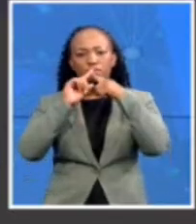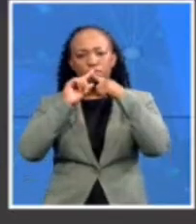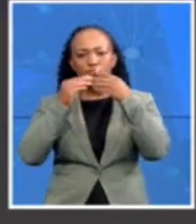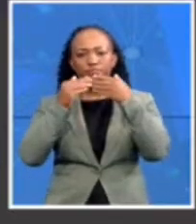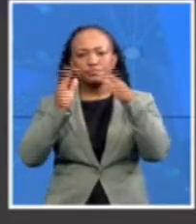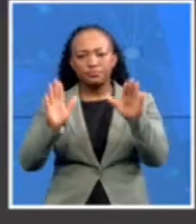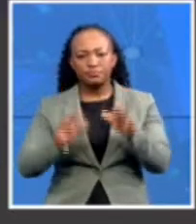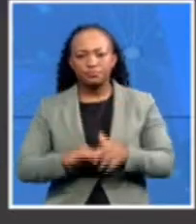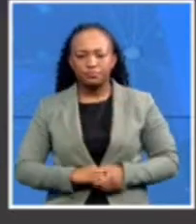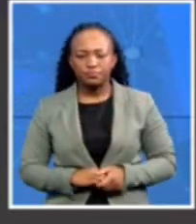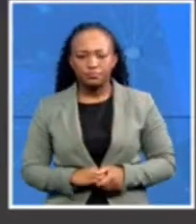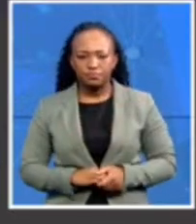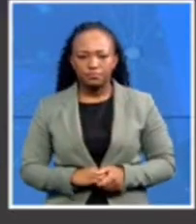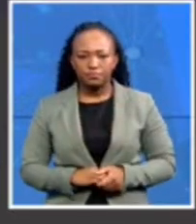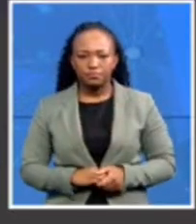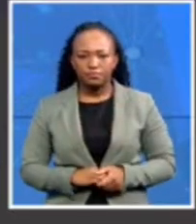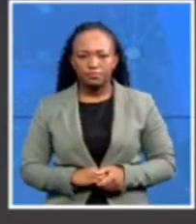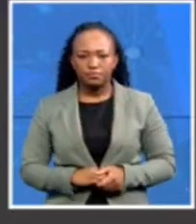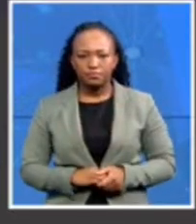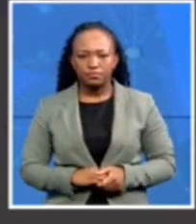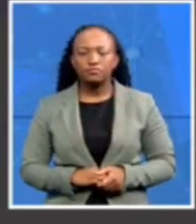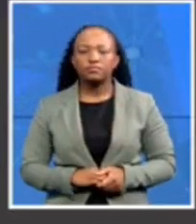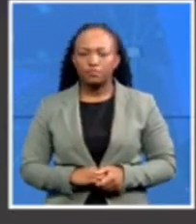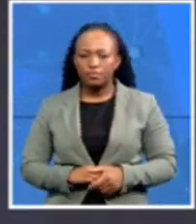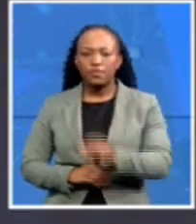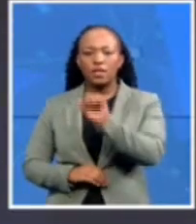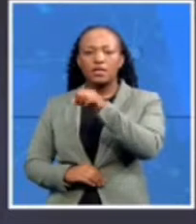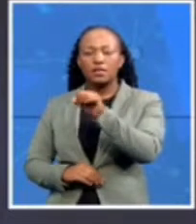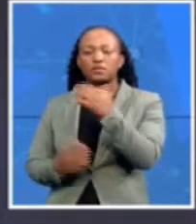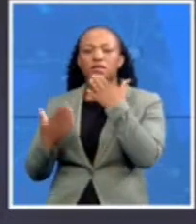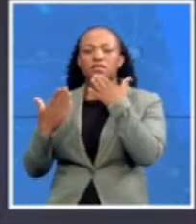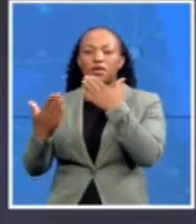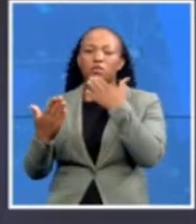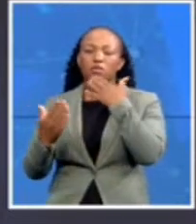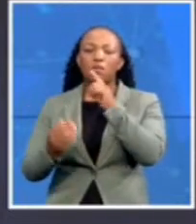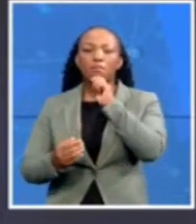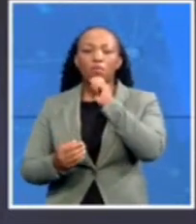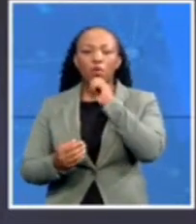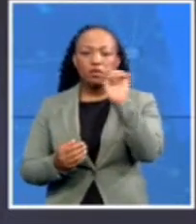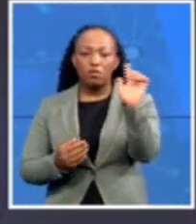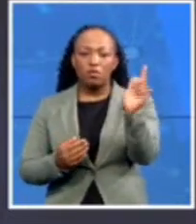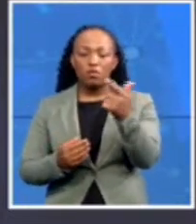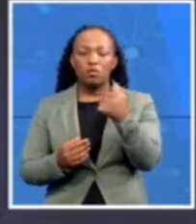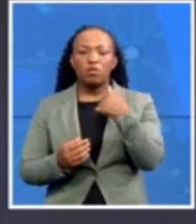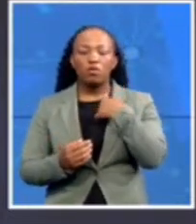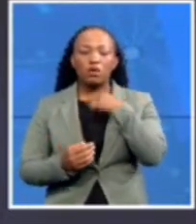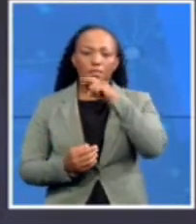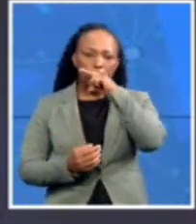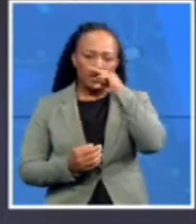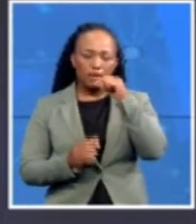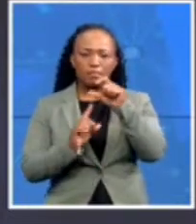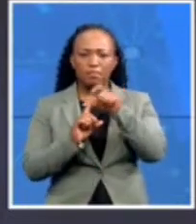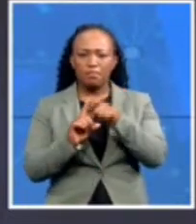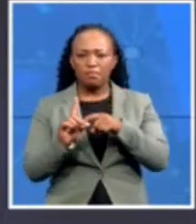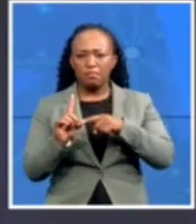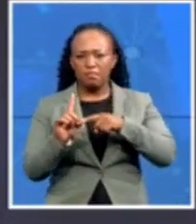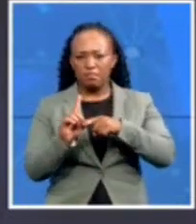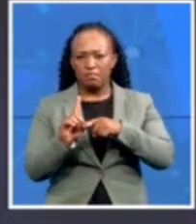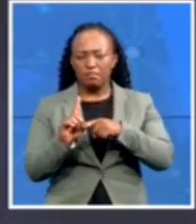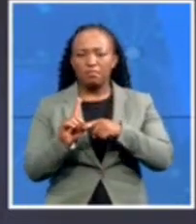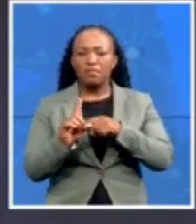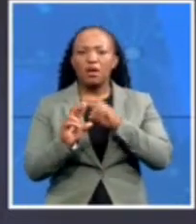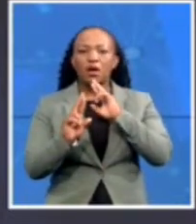Yes, thank you. Good morning, everyone. My name is Francesca Villet. I'm a journalist at the Cape Times newspaper in Cape